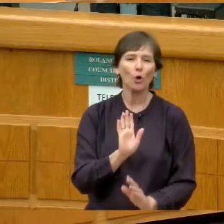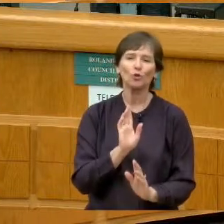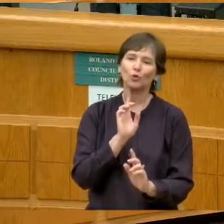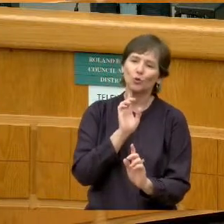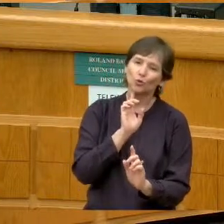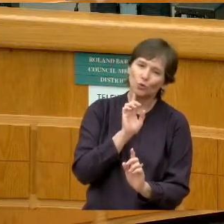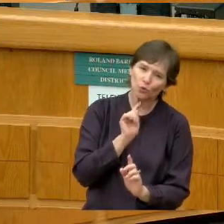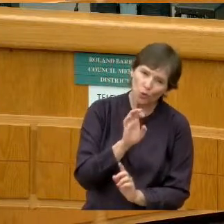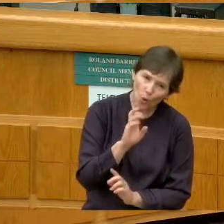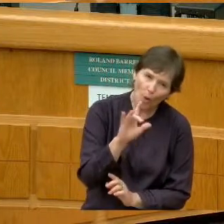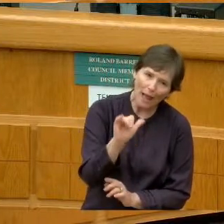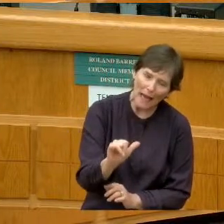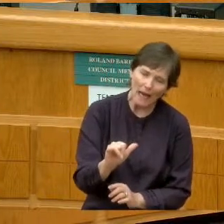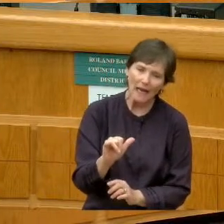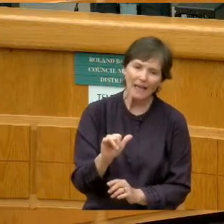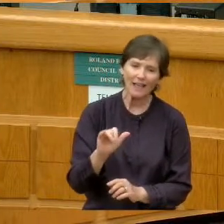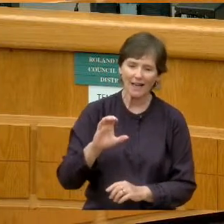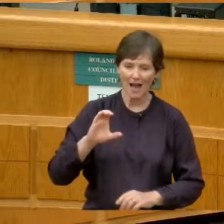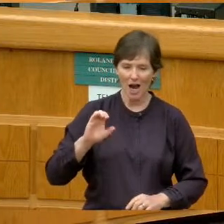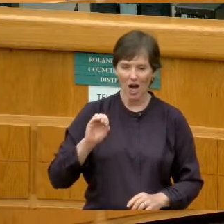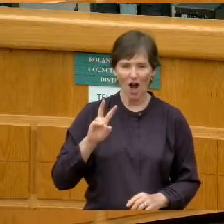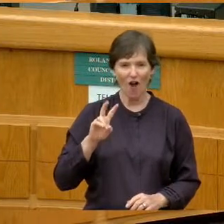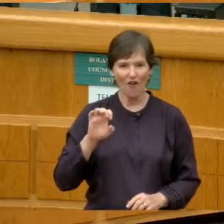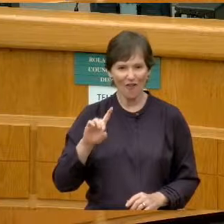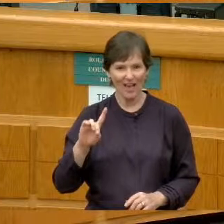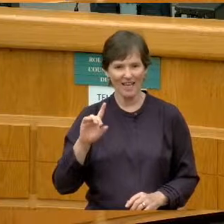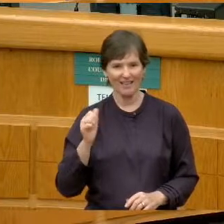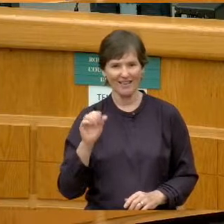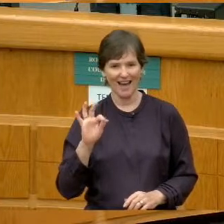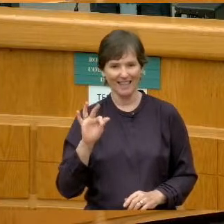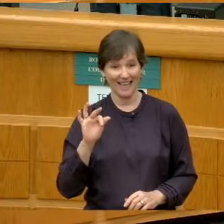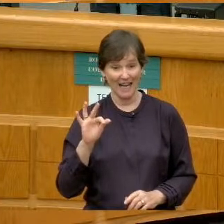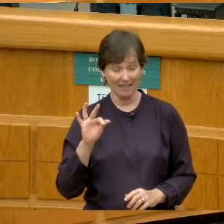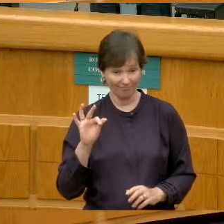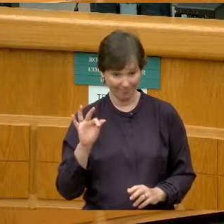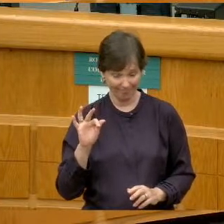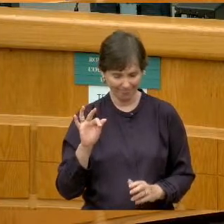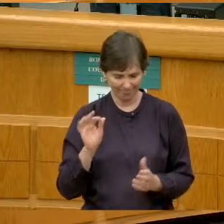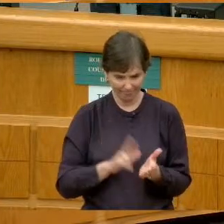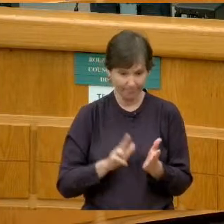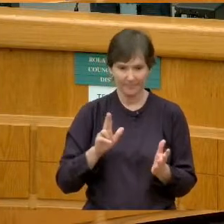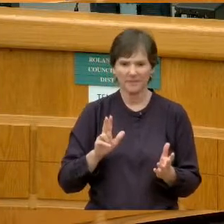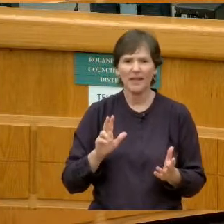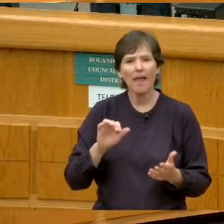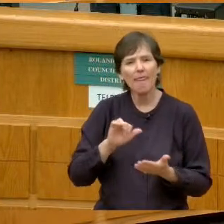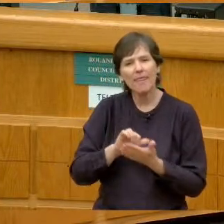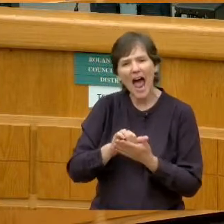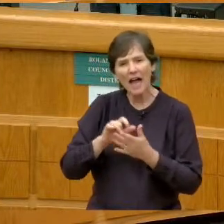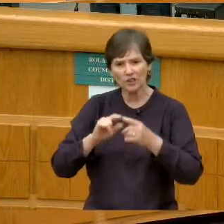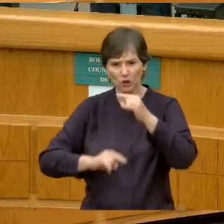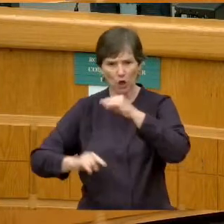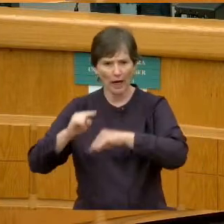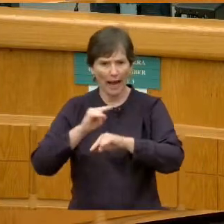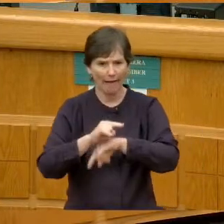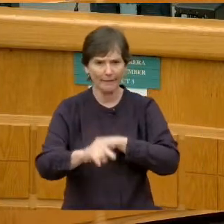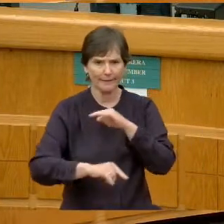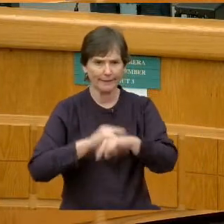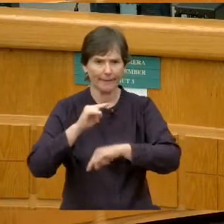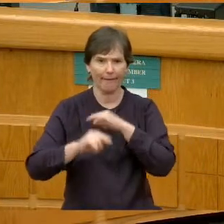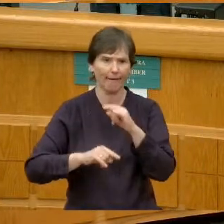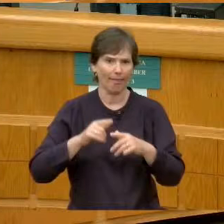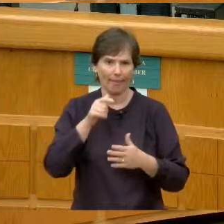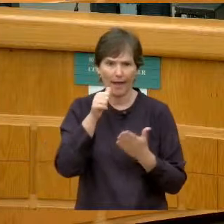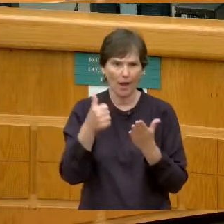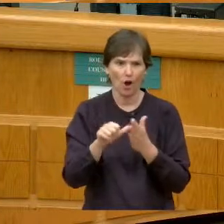I'm not here to make up stories. I'm not here to entertain anybody. I'm hoping that if you hear this from the perspective of the